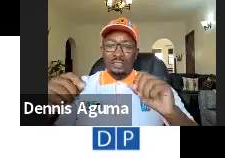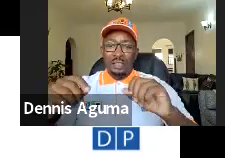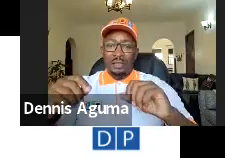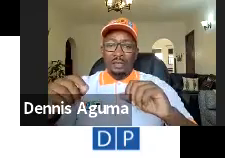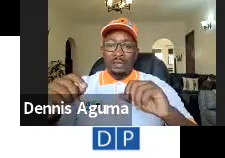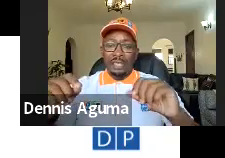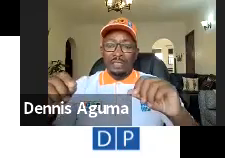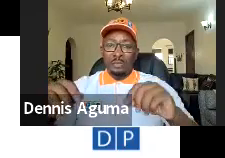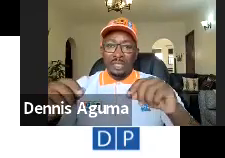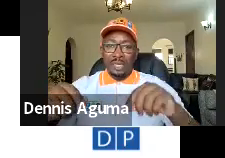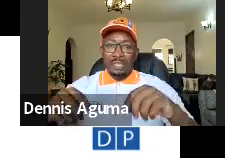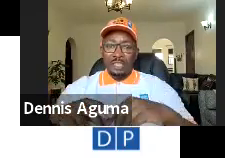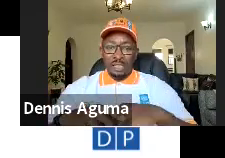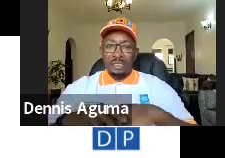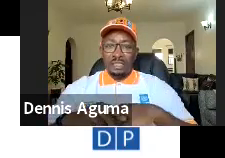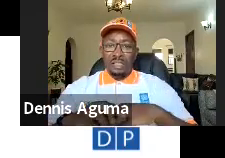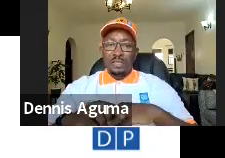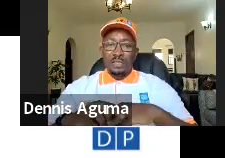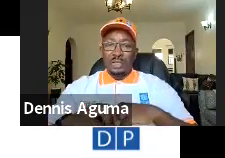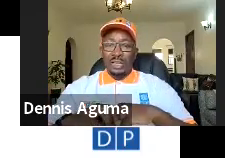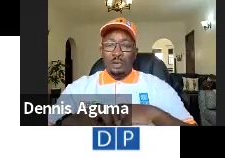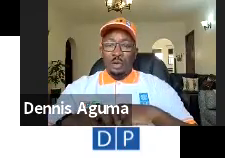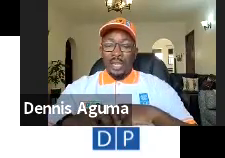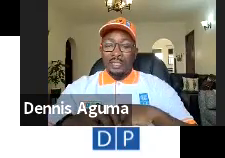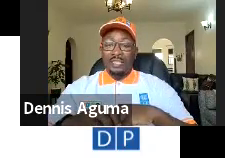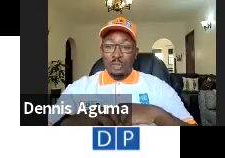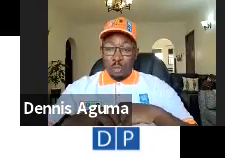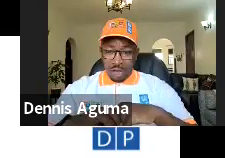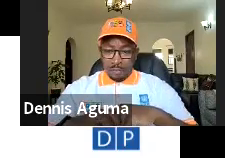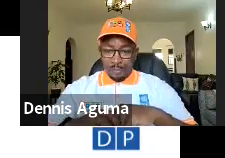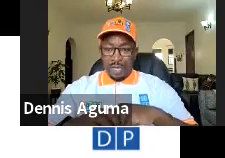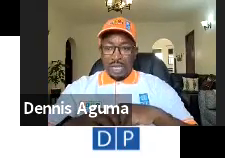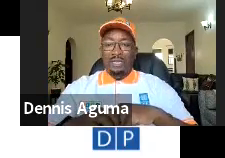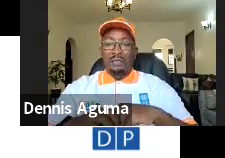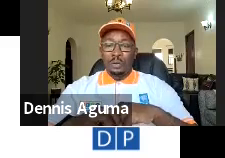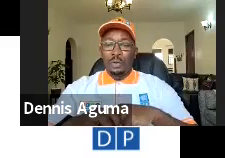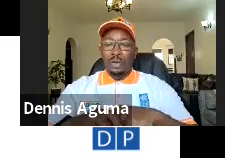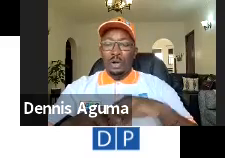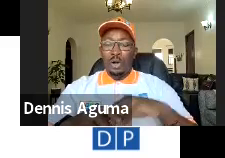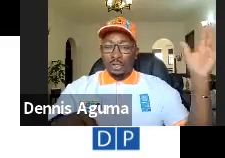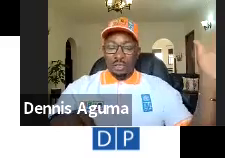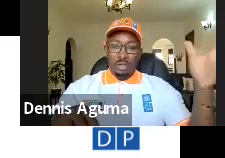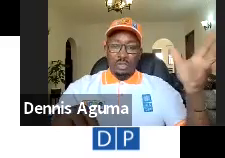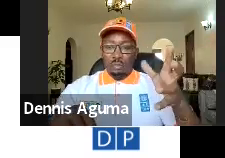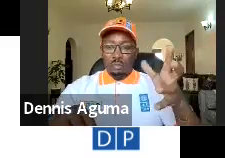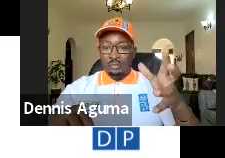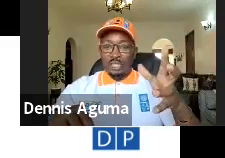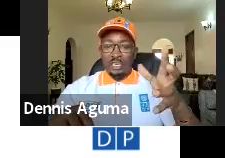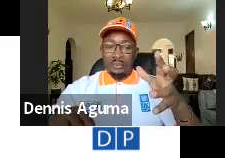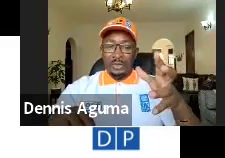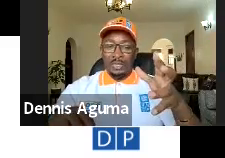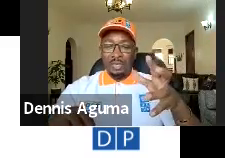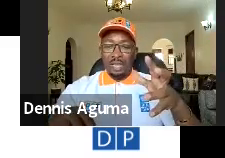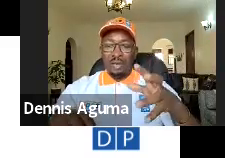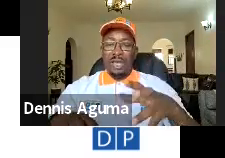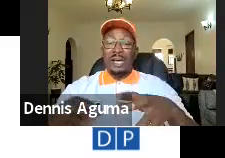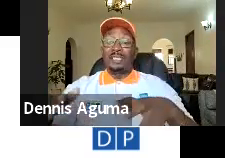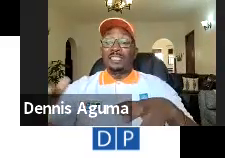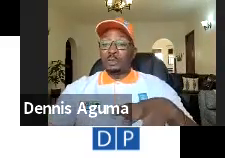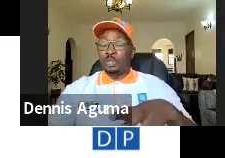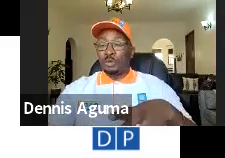these links within the chat so that you can go ahead and subscribe and follow all the content that we've generated up until